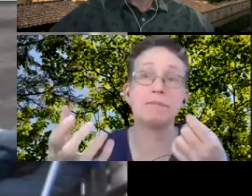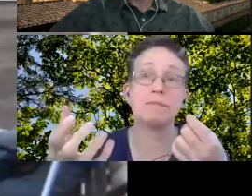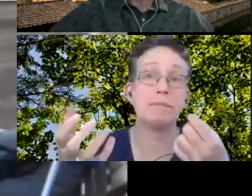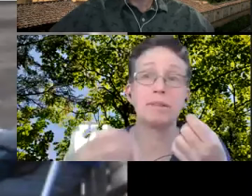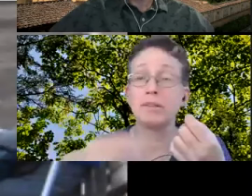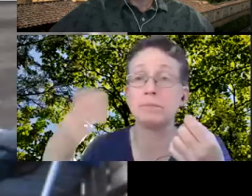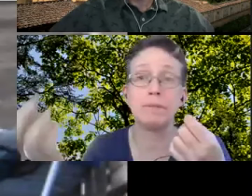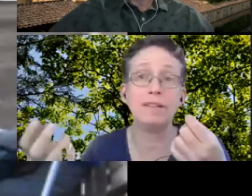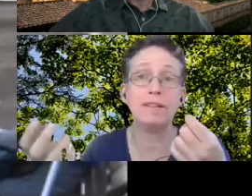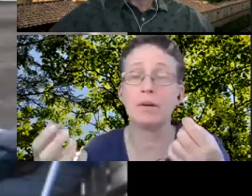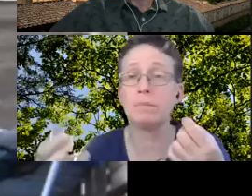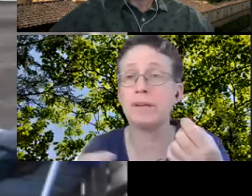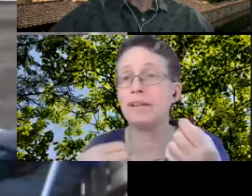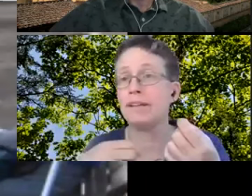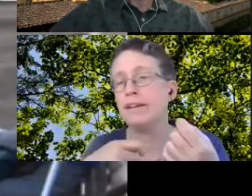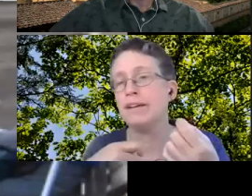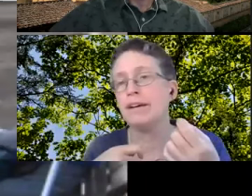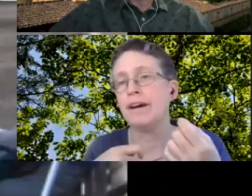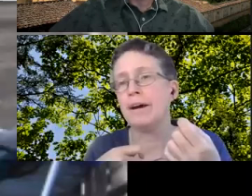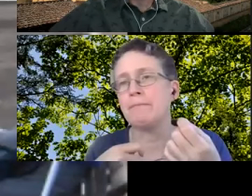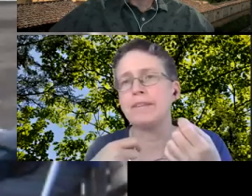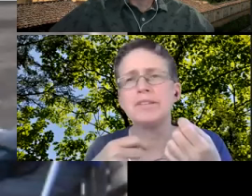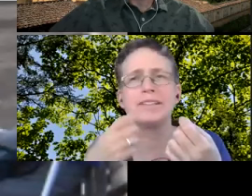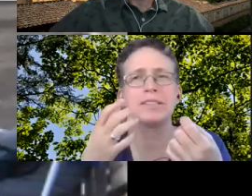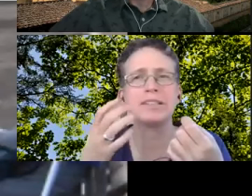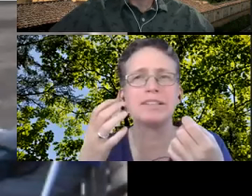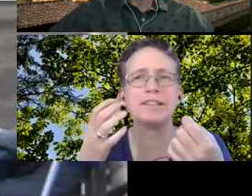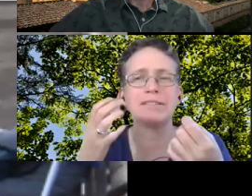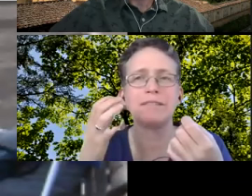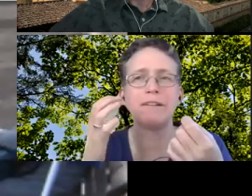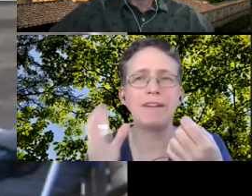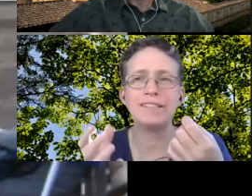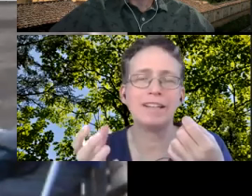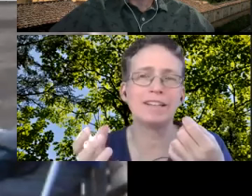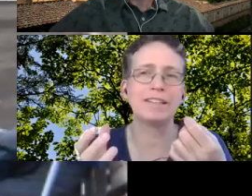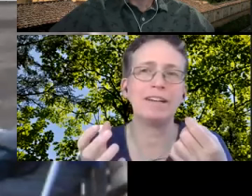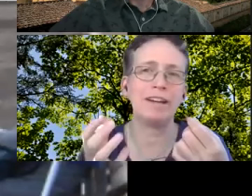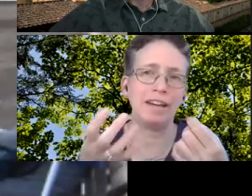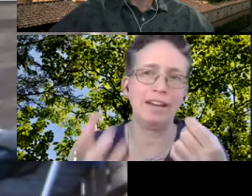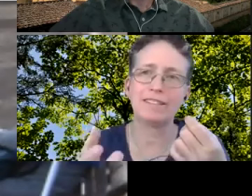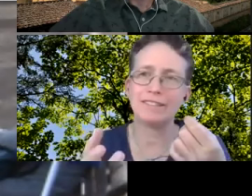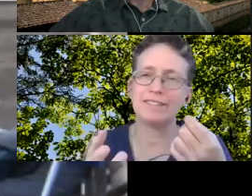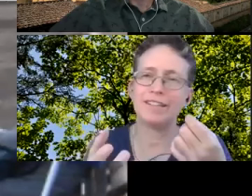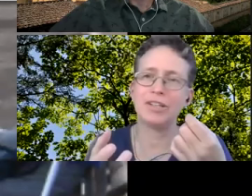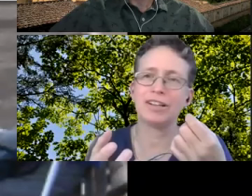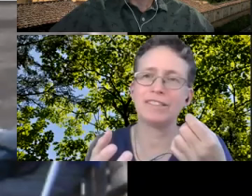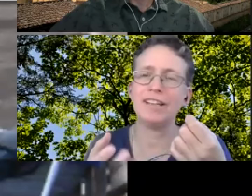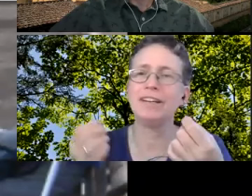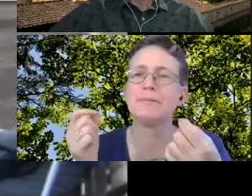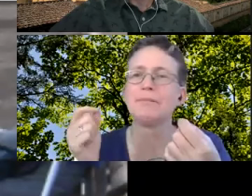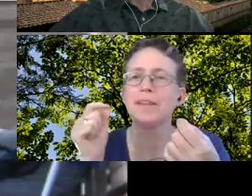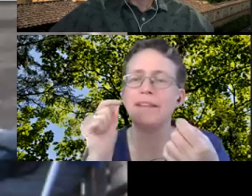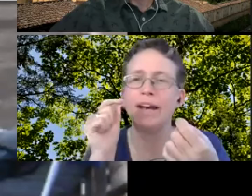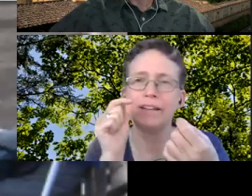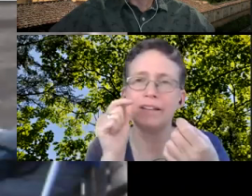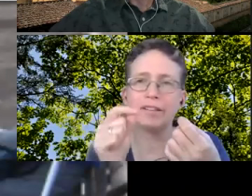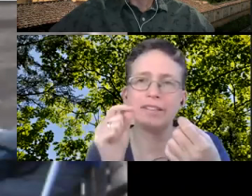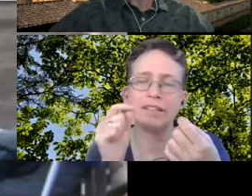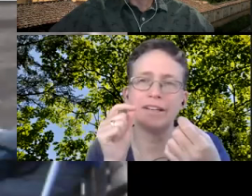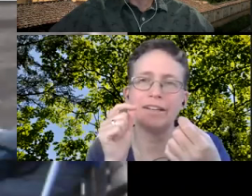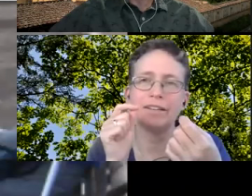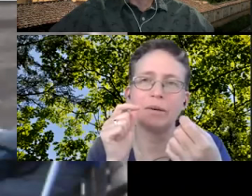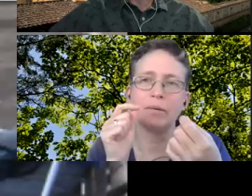some of them may be closed, but many of them are open. And there's a fascinating study of ants in New York City that